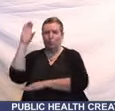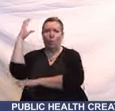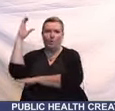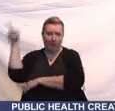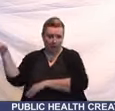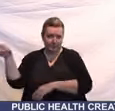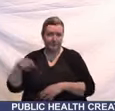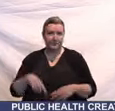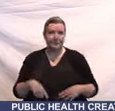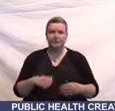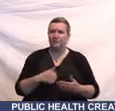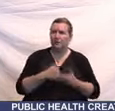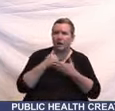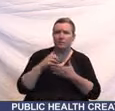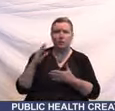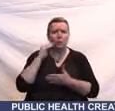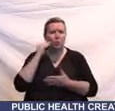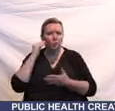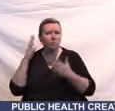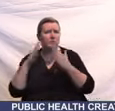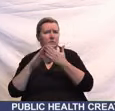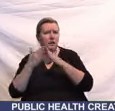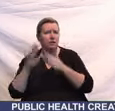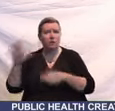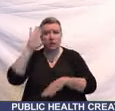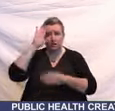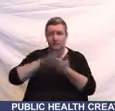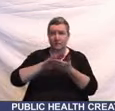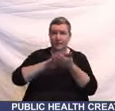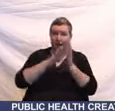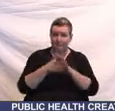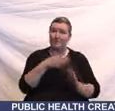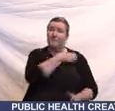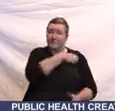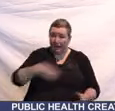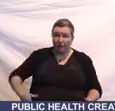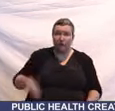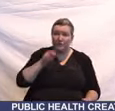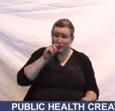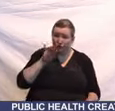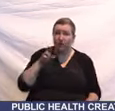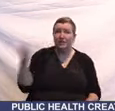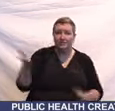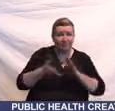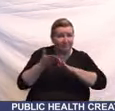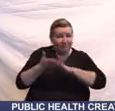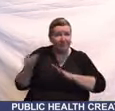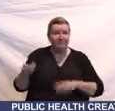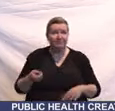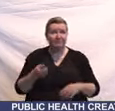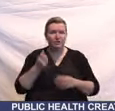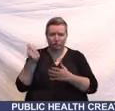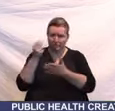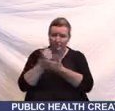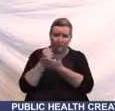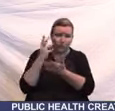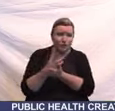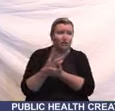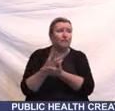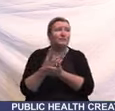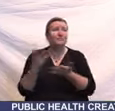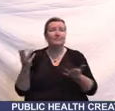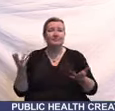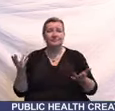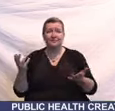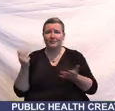Edgardo became mayor in 2020, and Clara, a social worker, took to providing residents with masks and encouraging